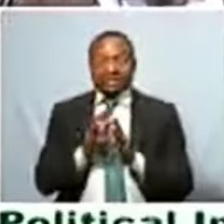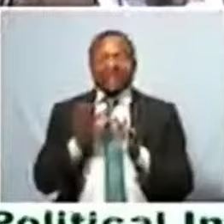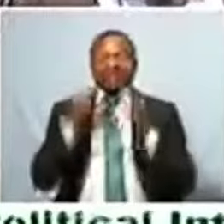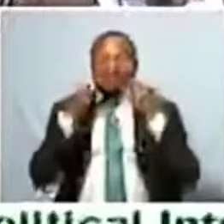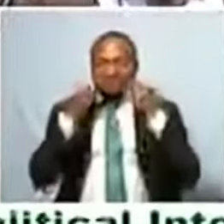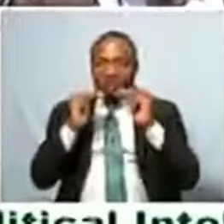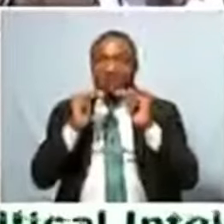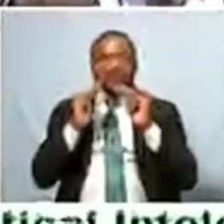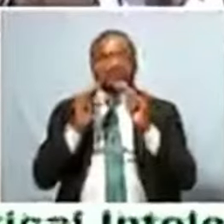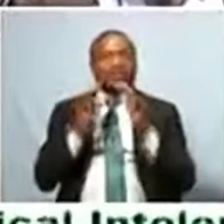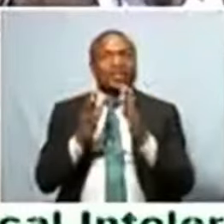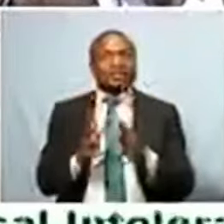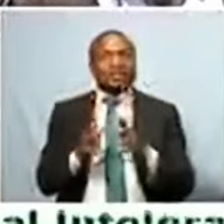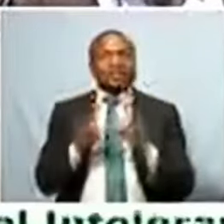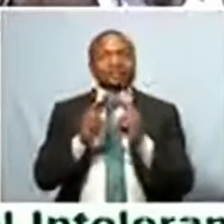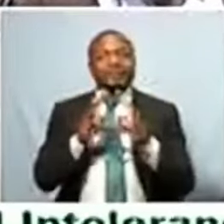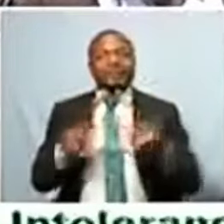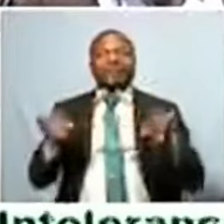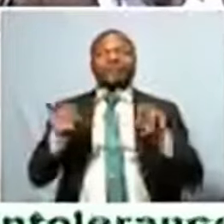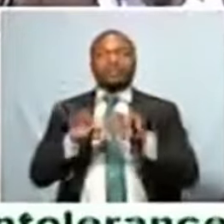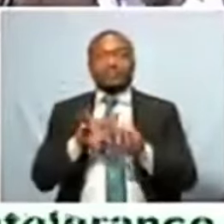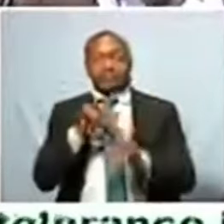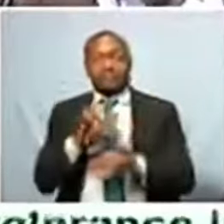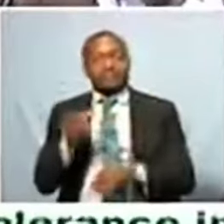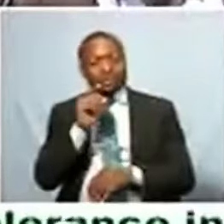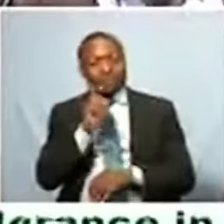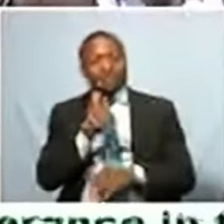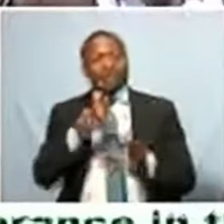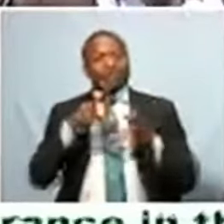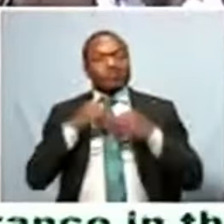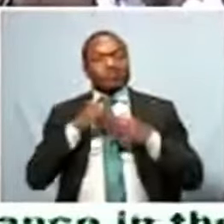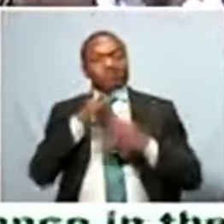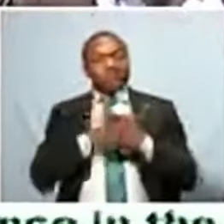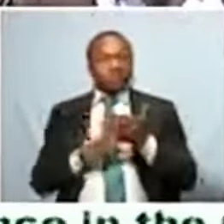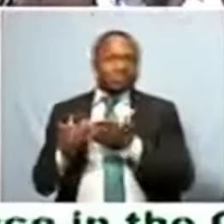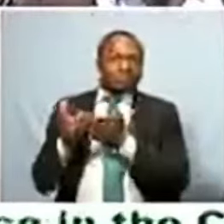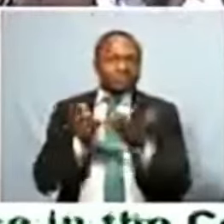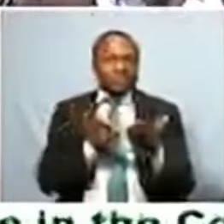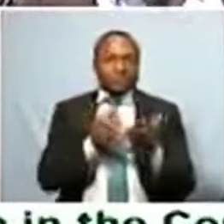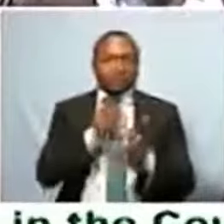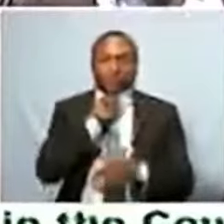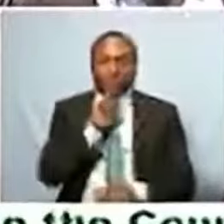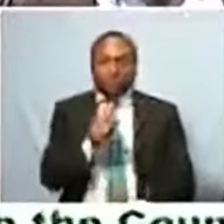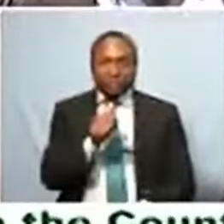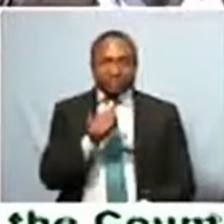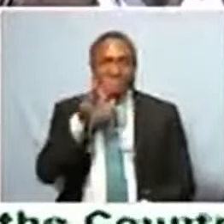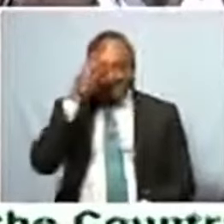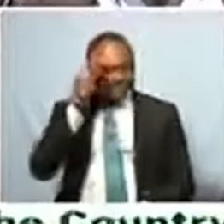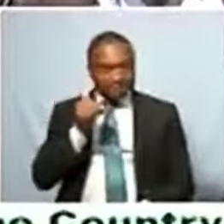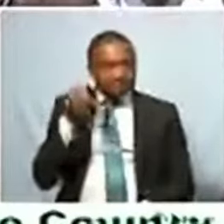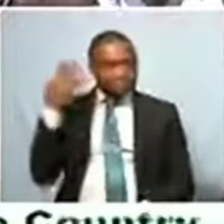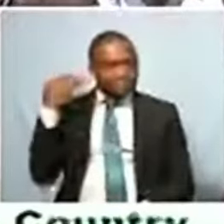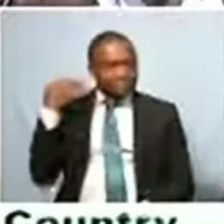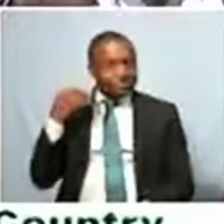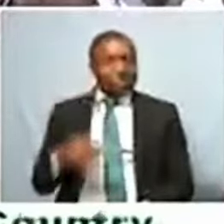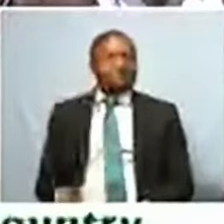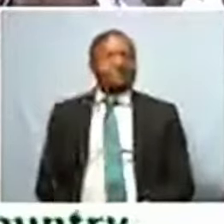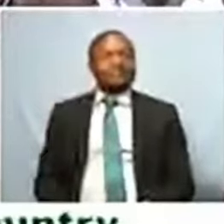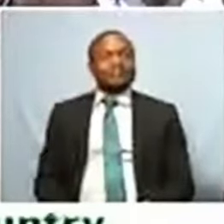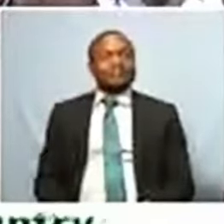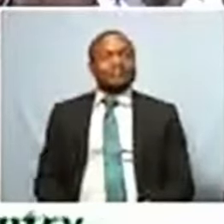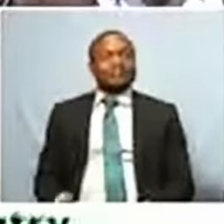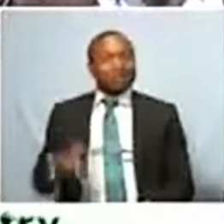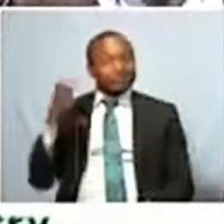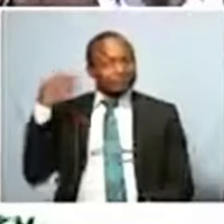messenger is an important element in you accepting what they bring or they don't. That's why previously, in the